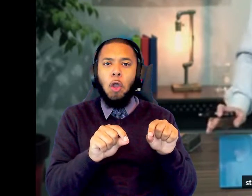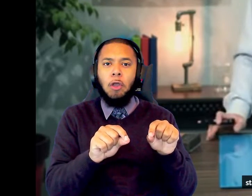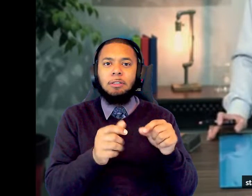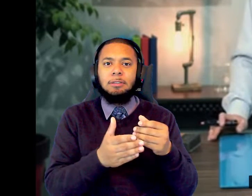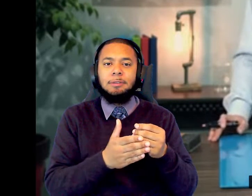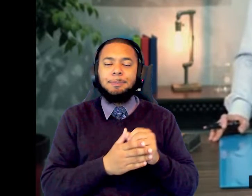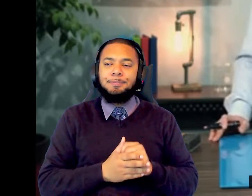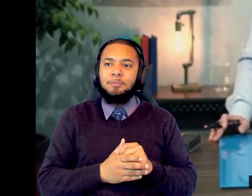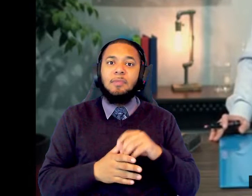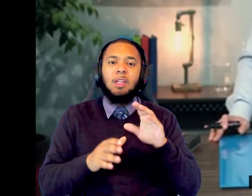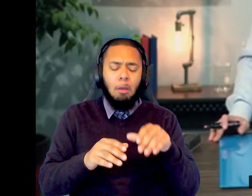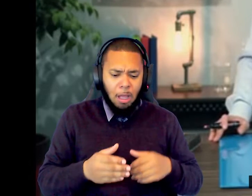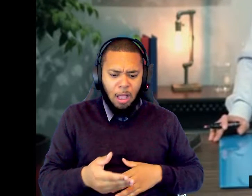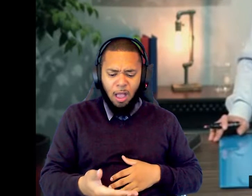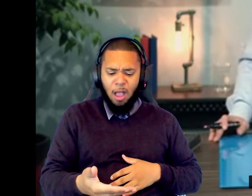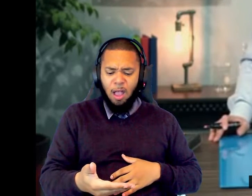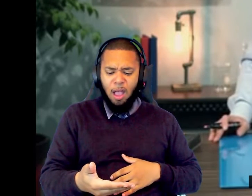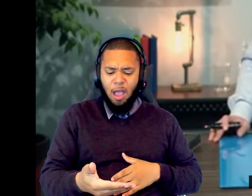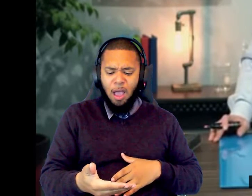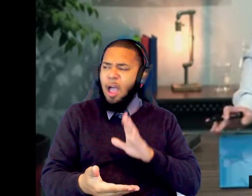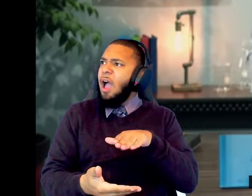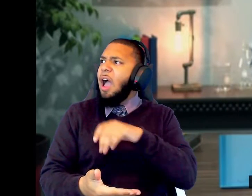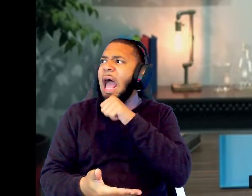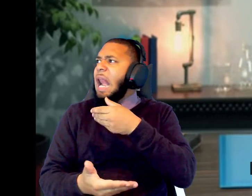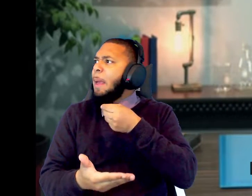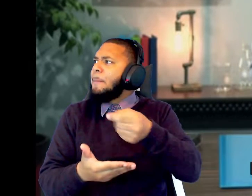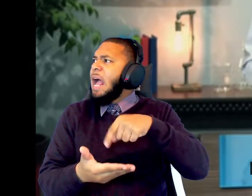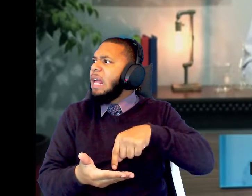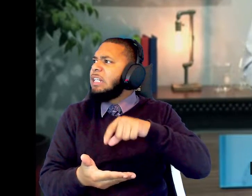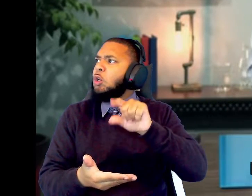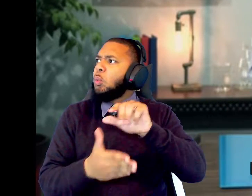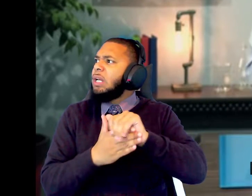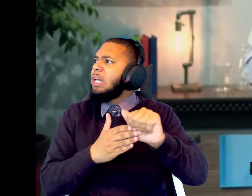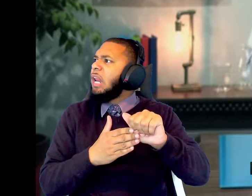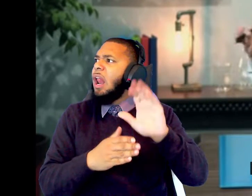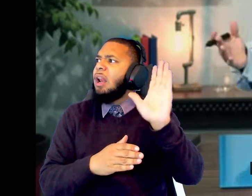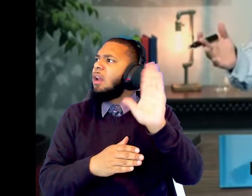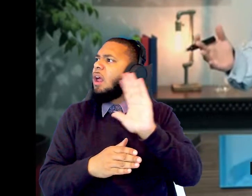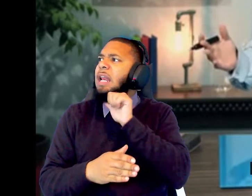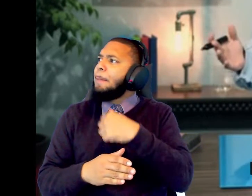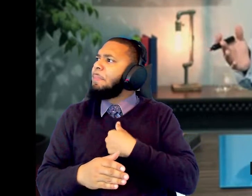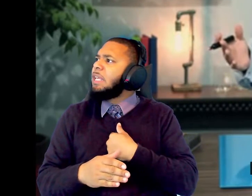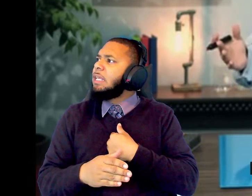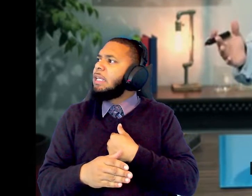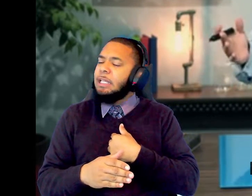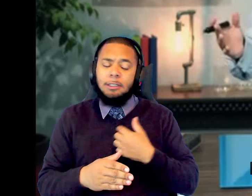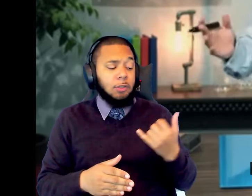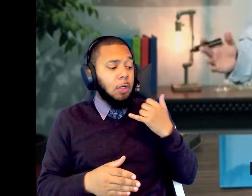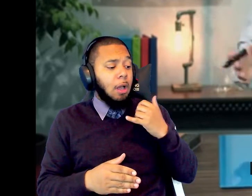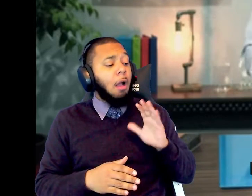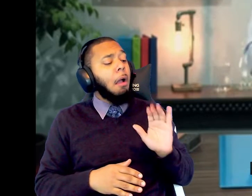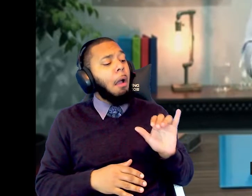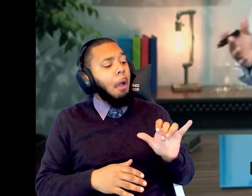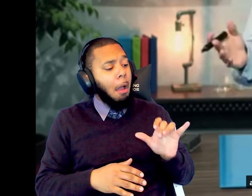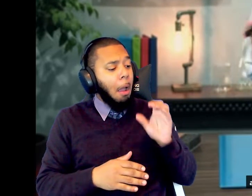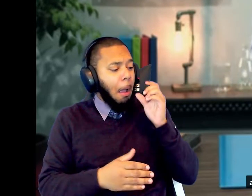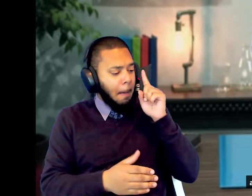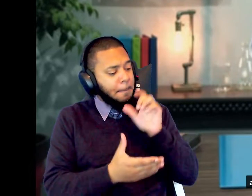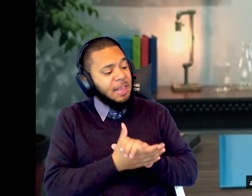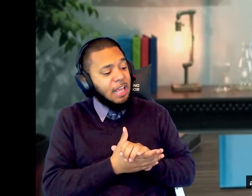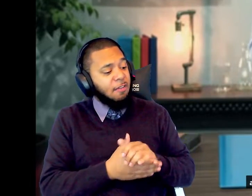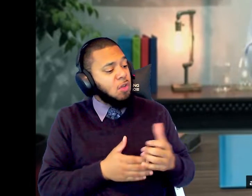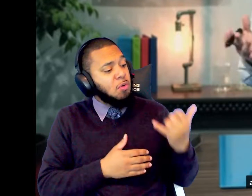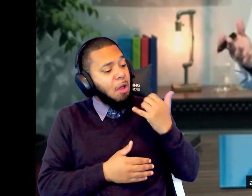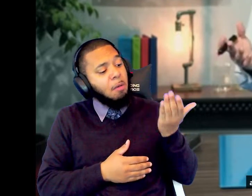them and told them about that, and they were able to resolve the dispute. They said, okay, we believe you. You haven't called us very many times in the past.